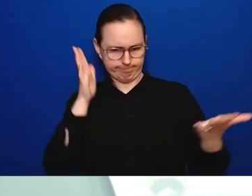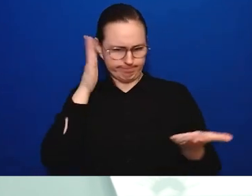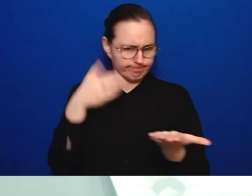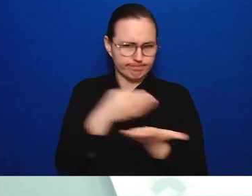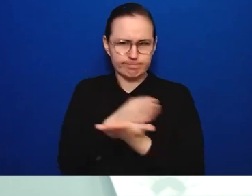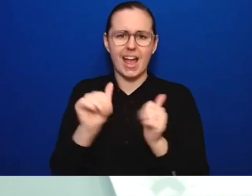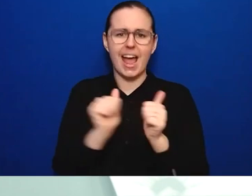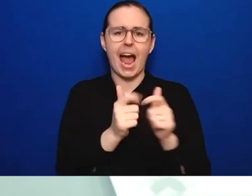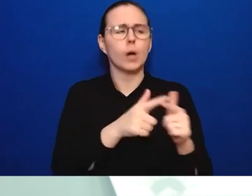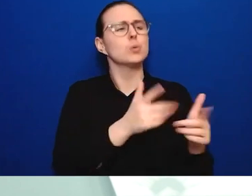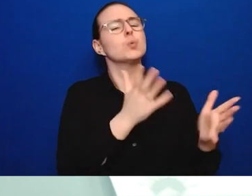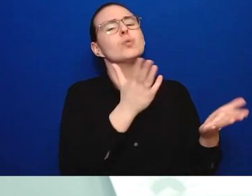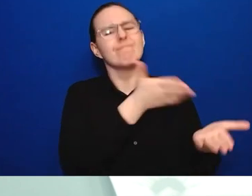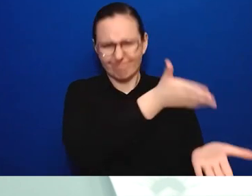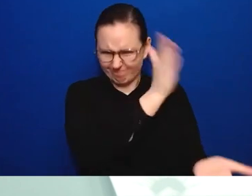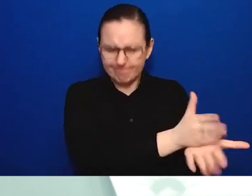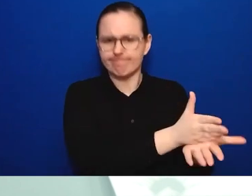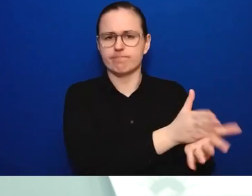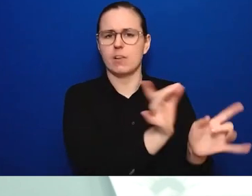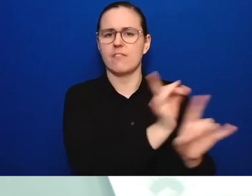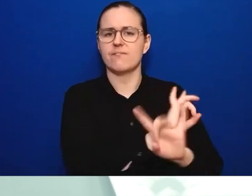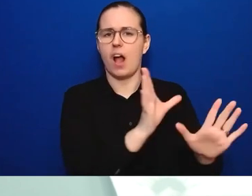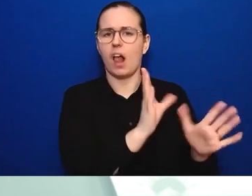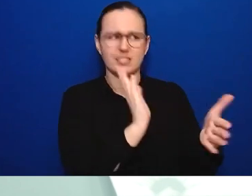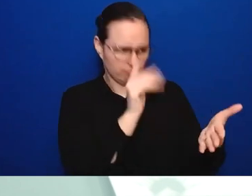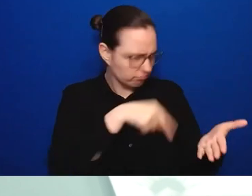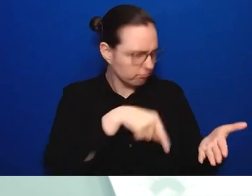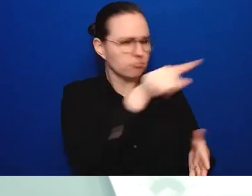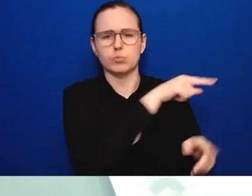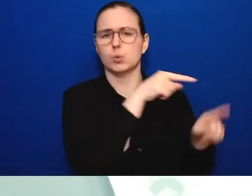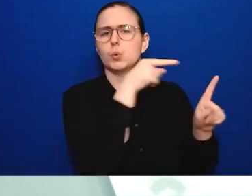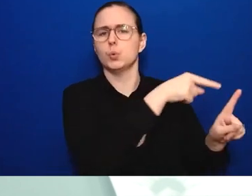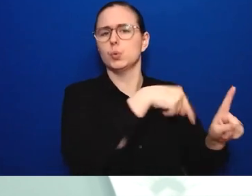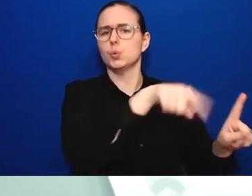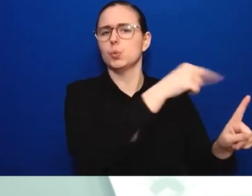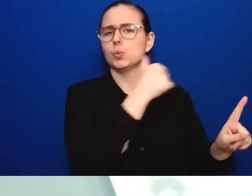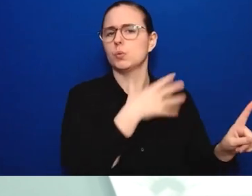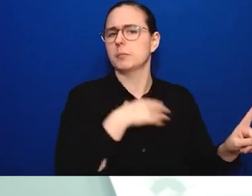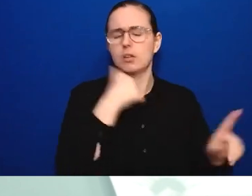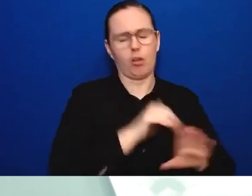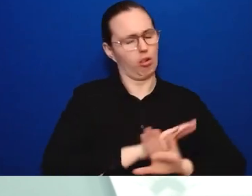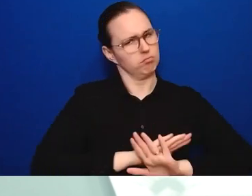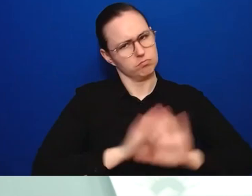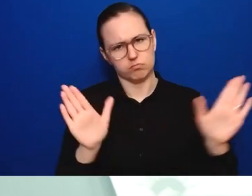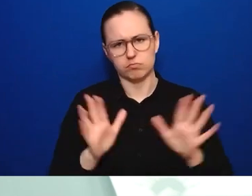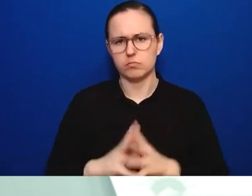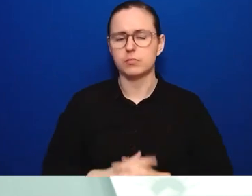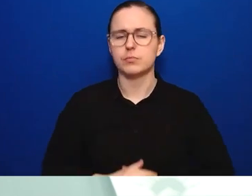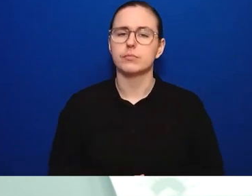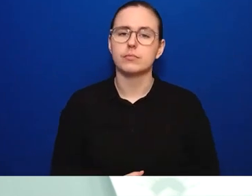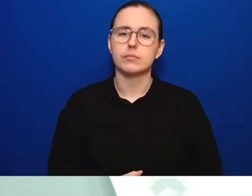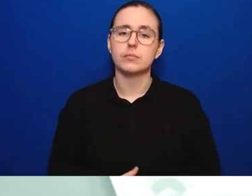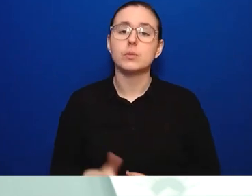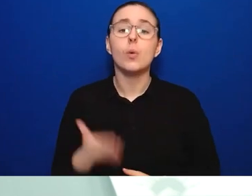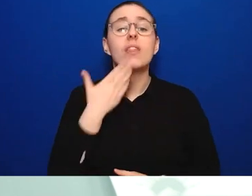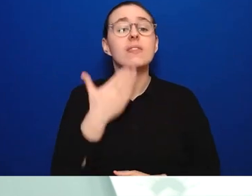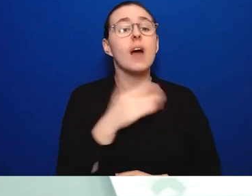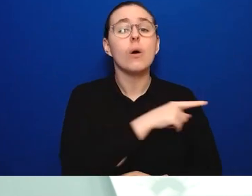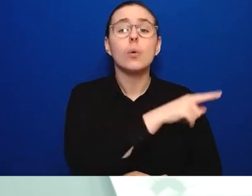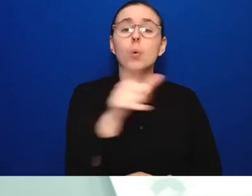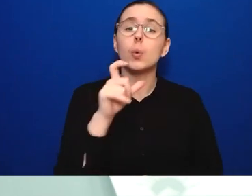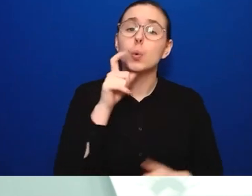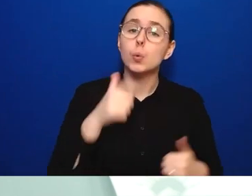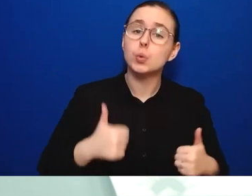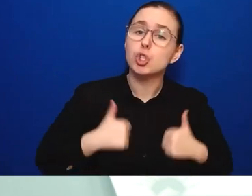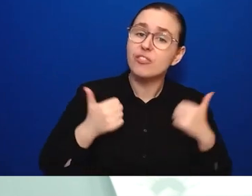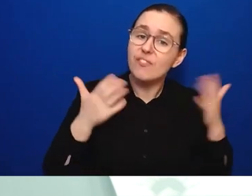women. And I know this fund was a call to action, so I especially want to thank the survivors, the family members, those that said to government,